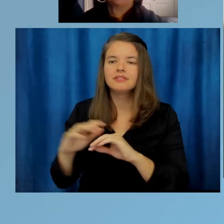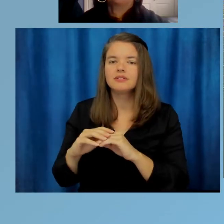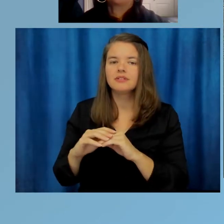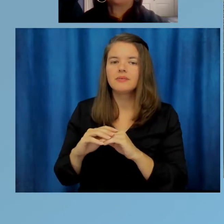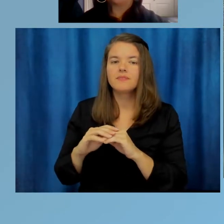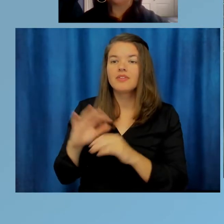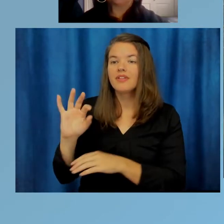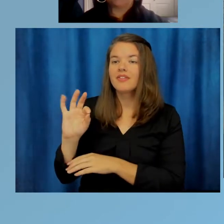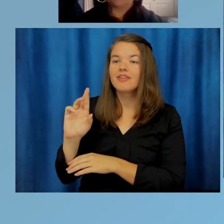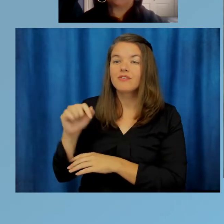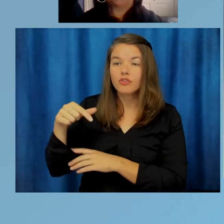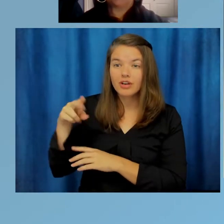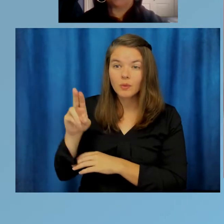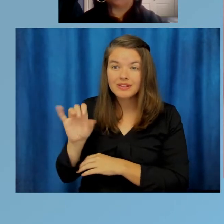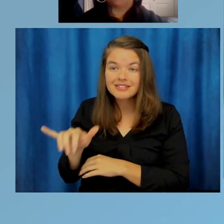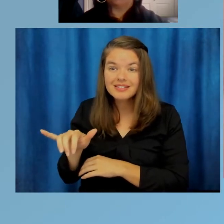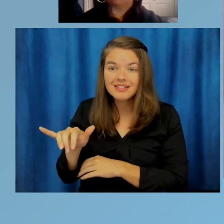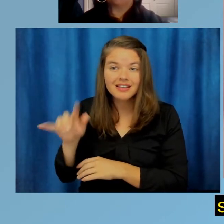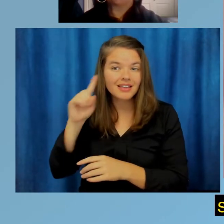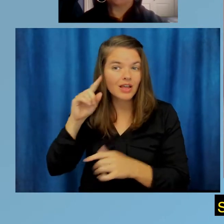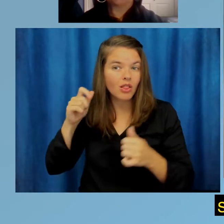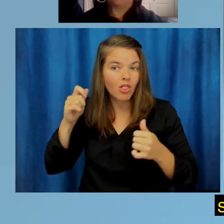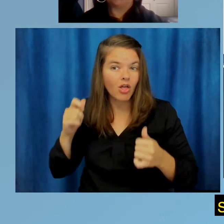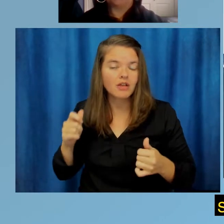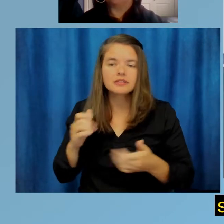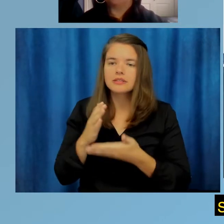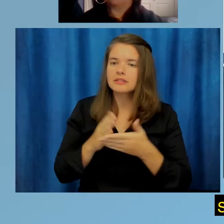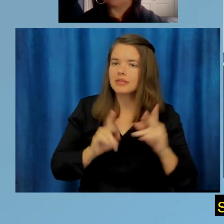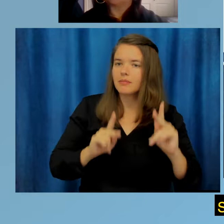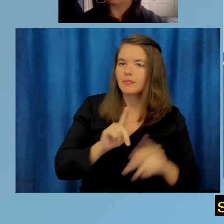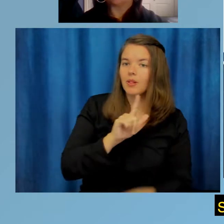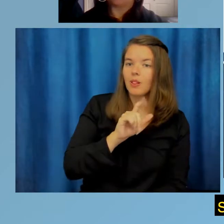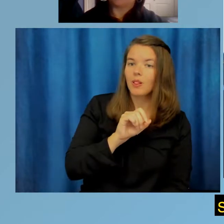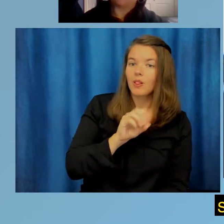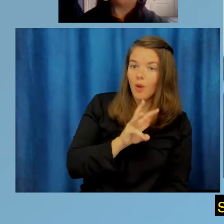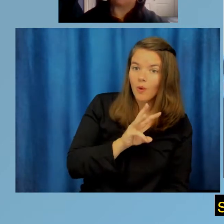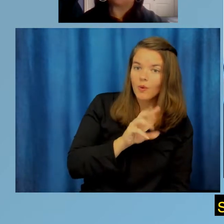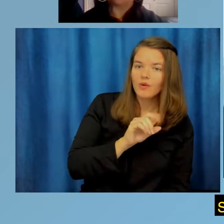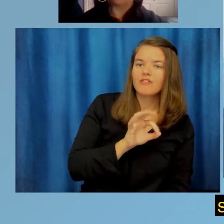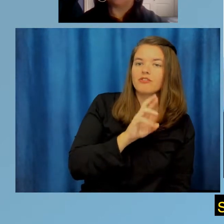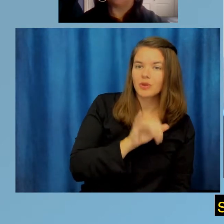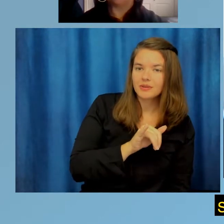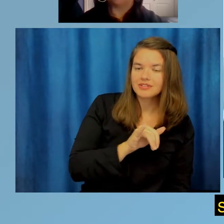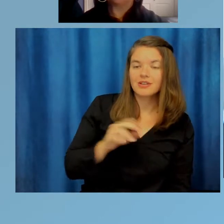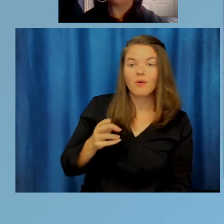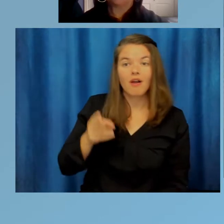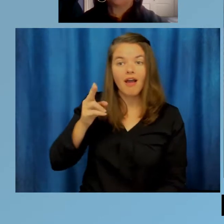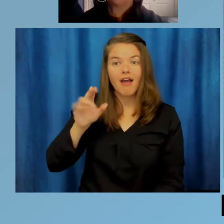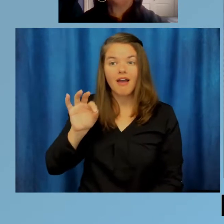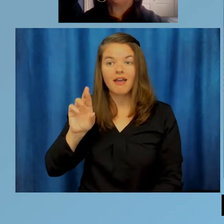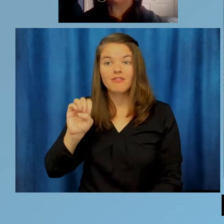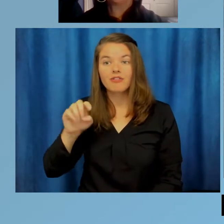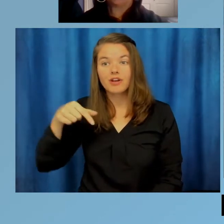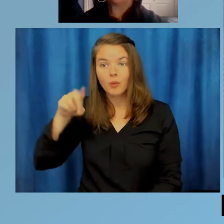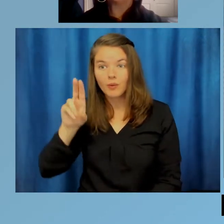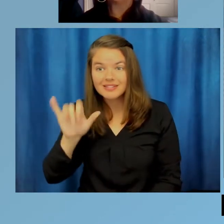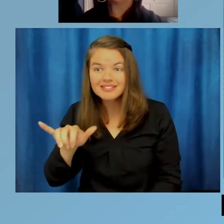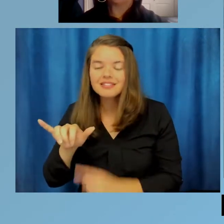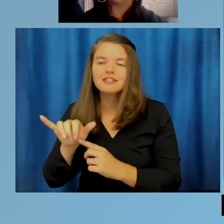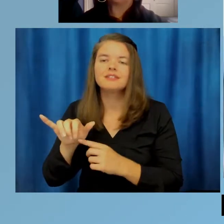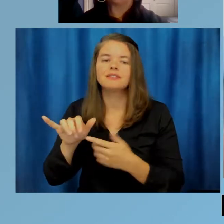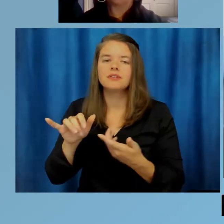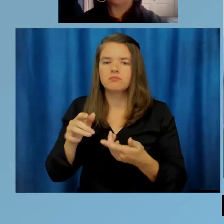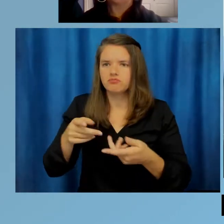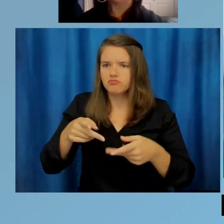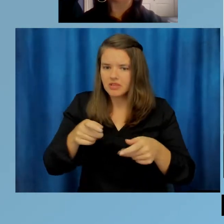person's frequency loss in their hearing. So some people have low frequency or high frequency hearing loss. These phones allow you